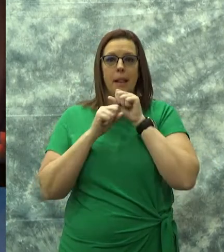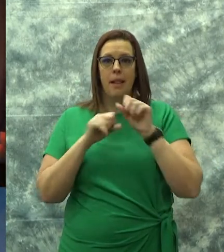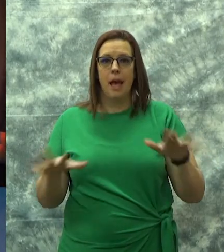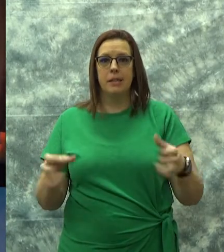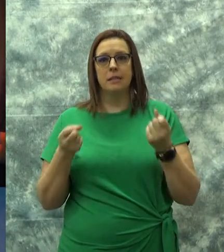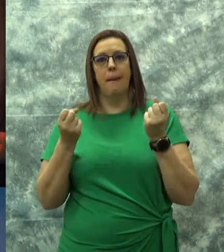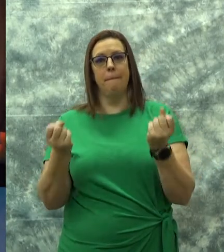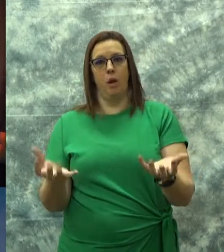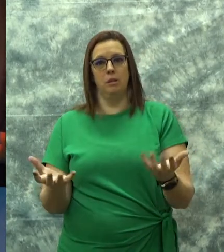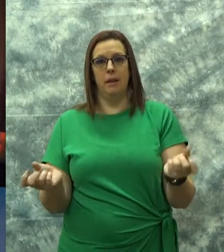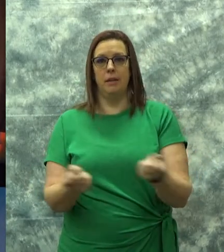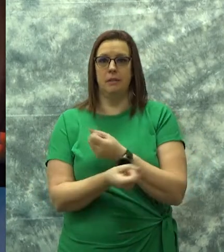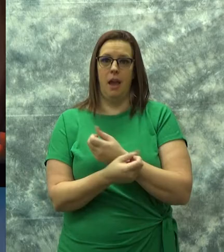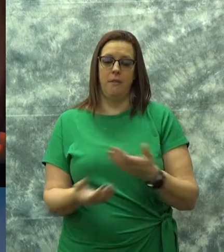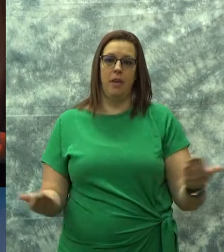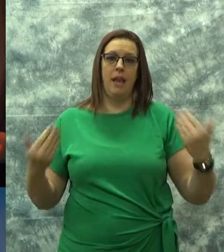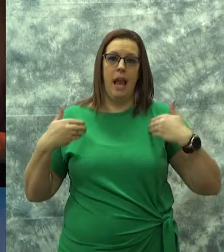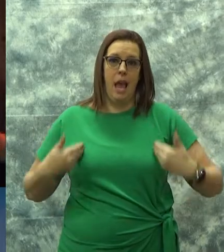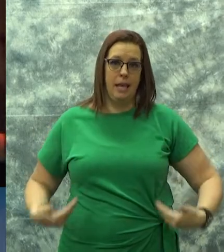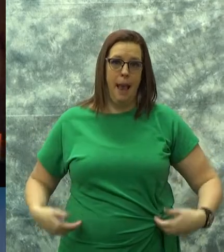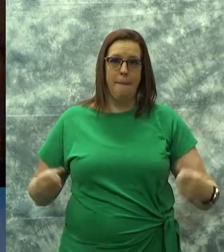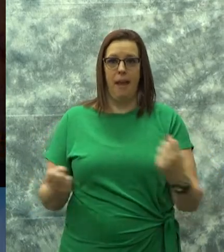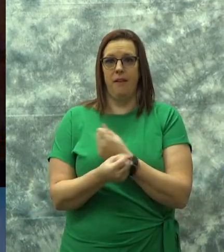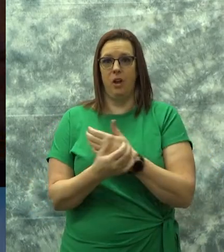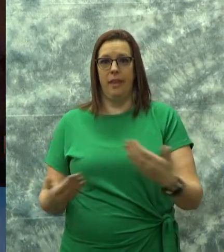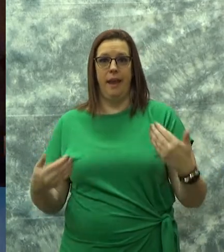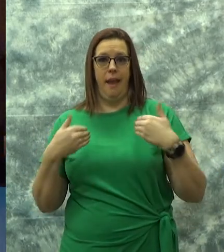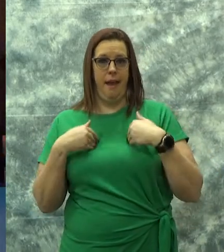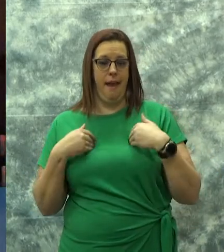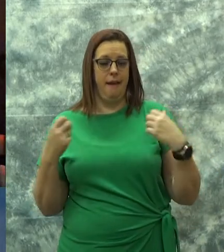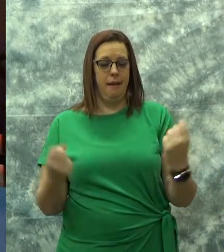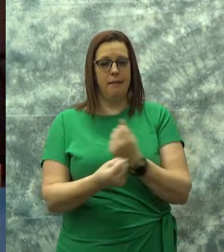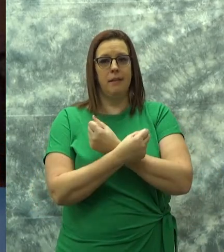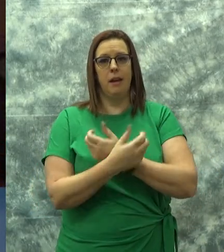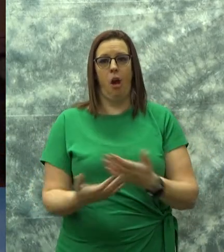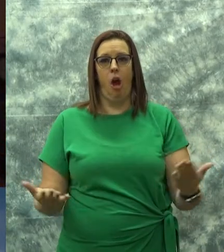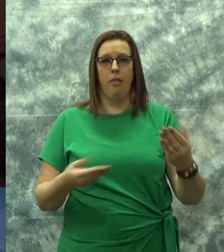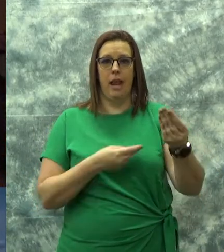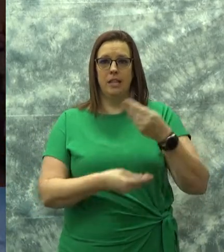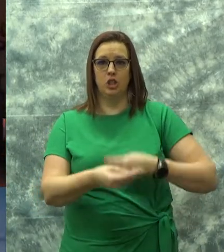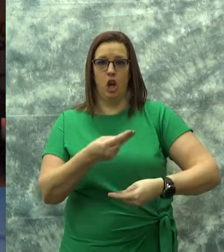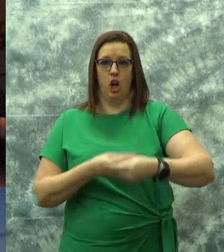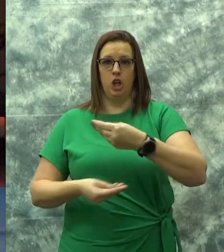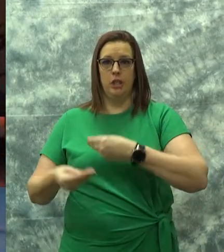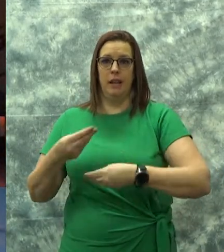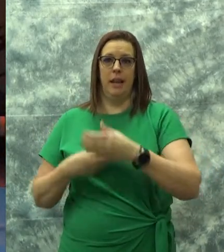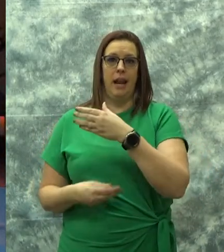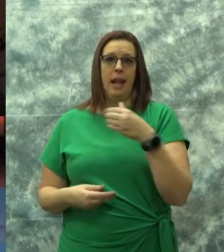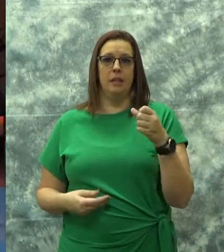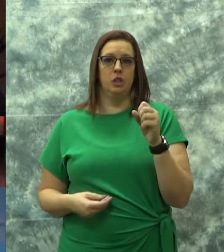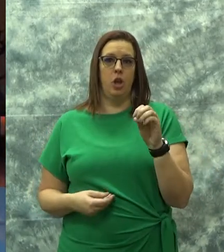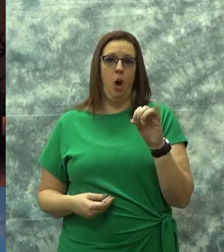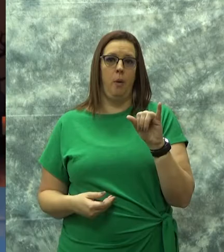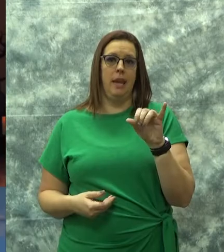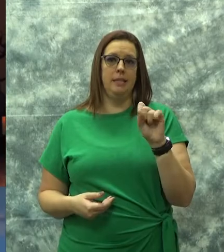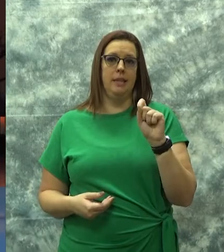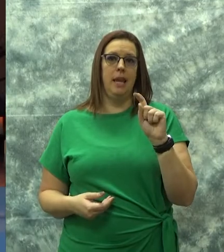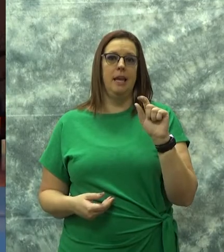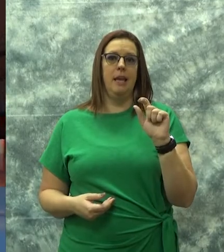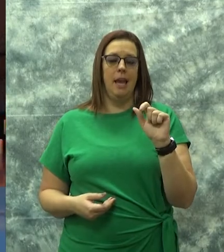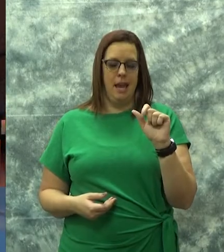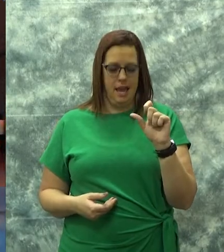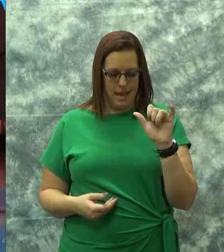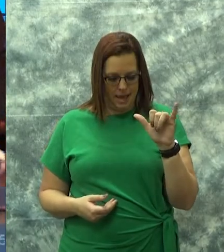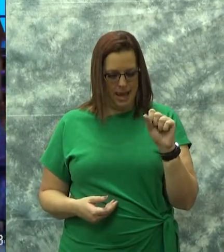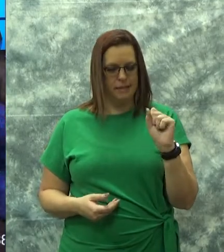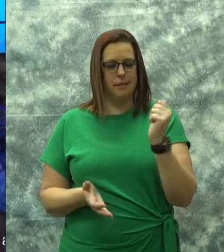me, blesses and multiplies all that I am, all that I have, and all that I circulate, and so it